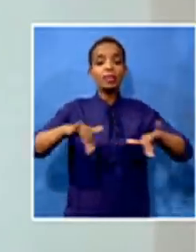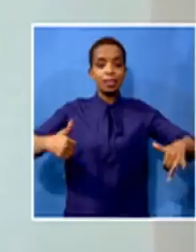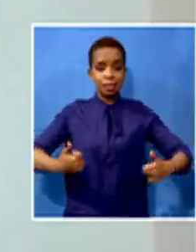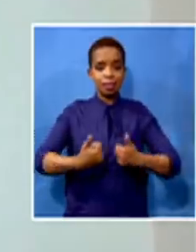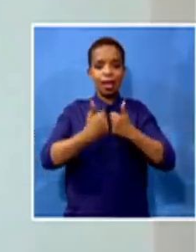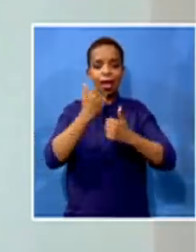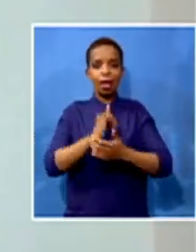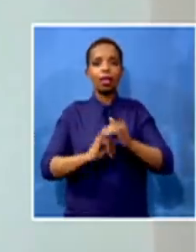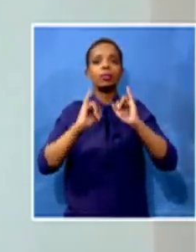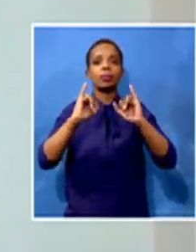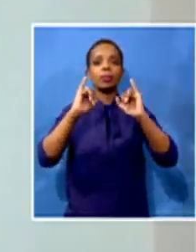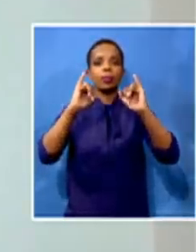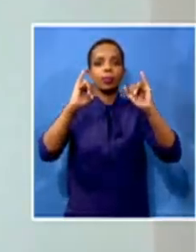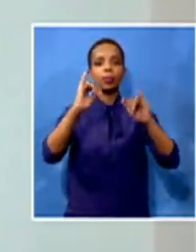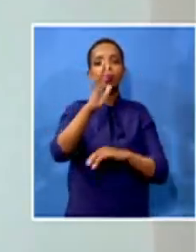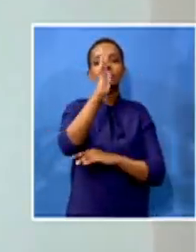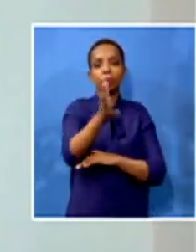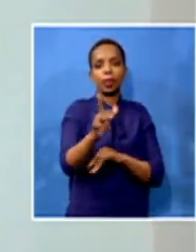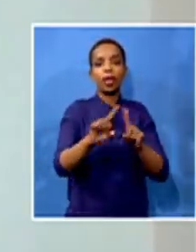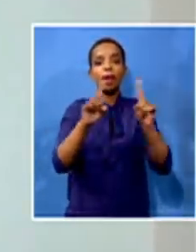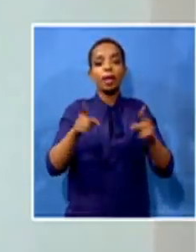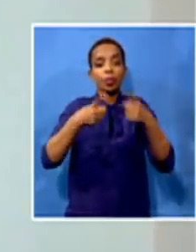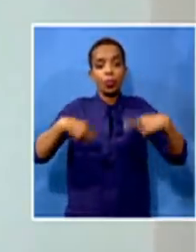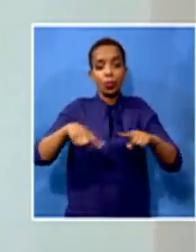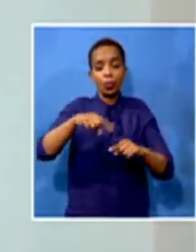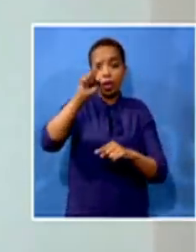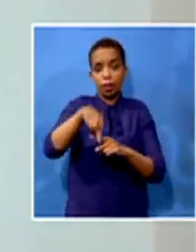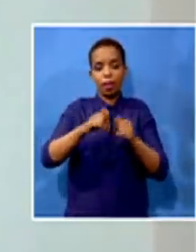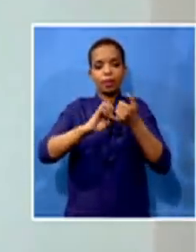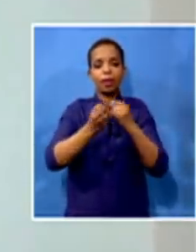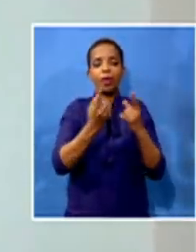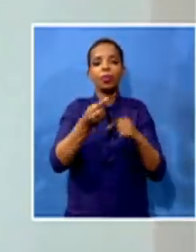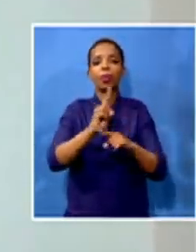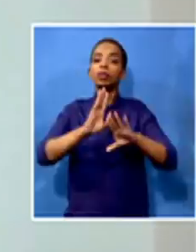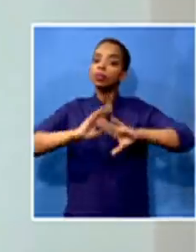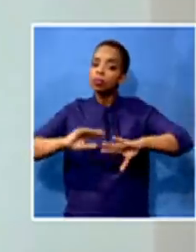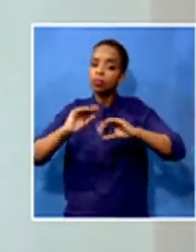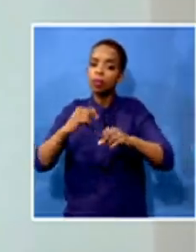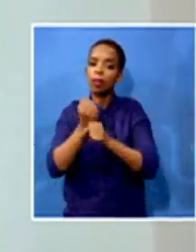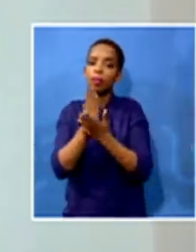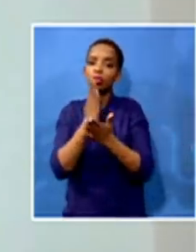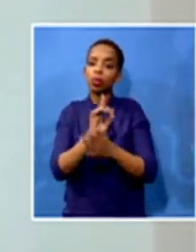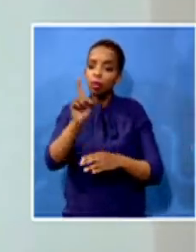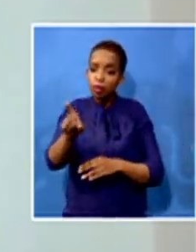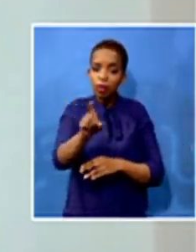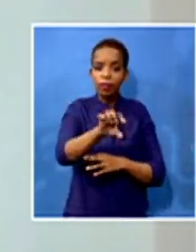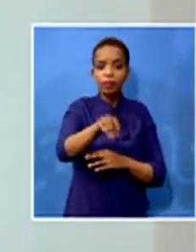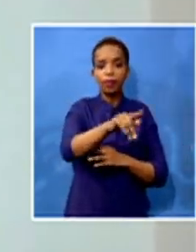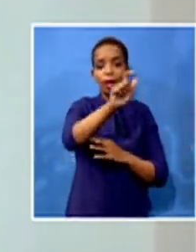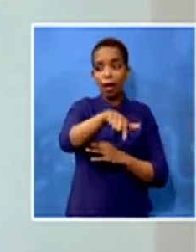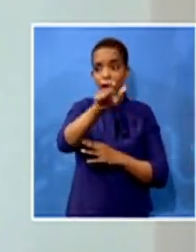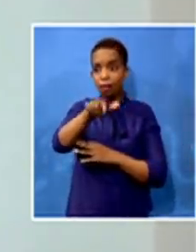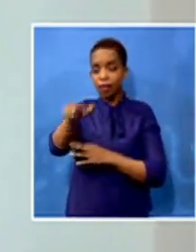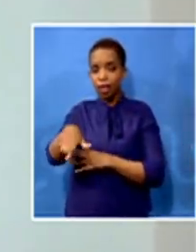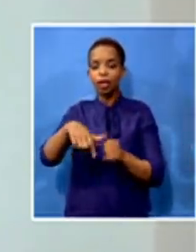But we have to try and educate and ensure that every South African, they play their part in terms of social